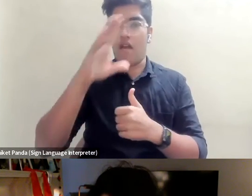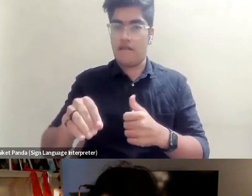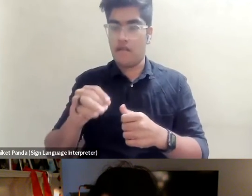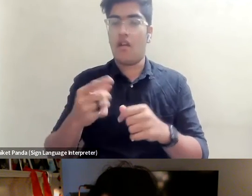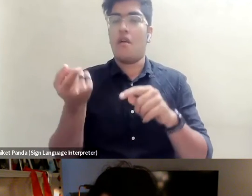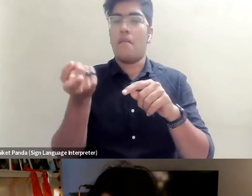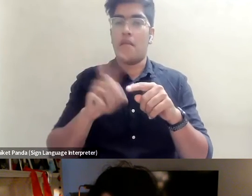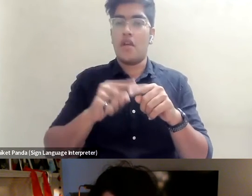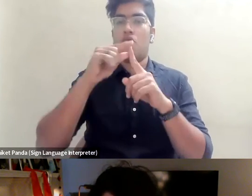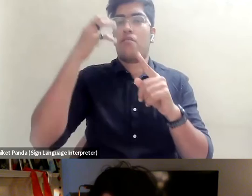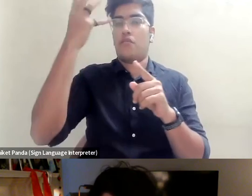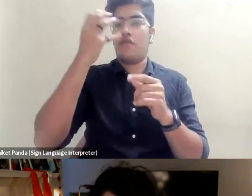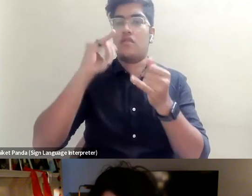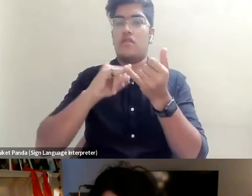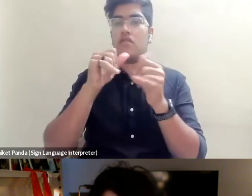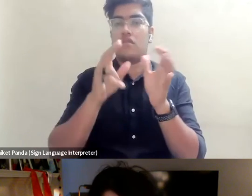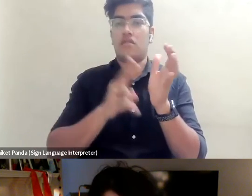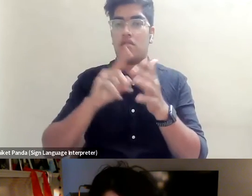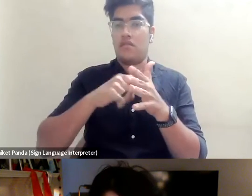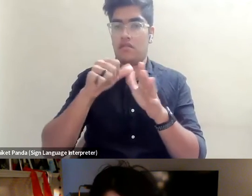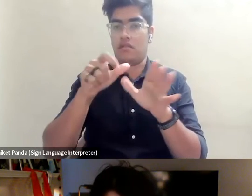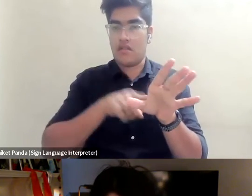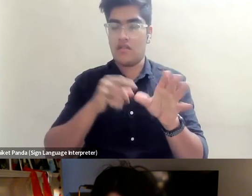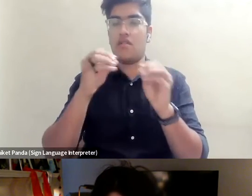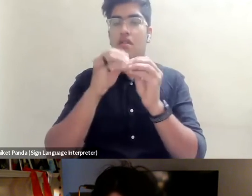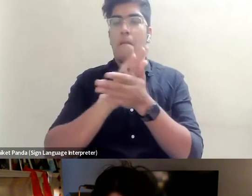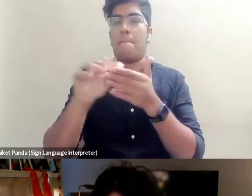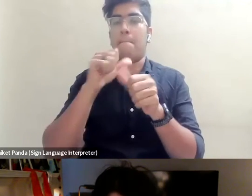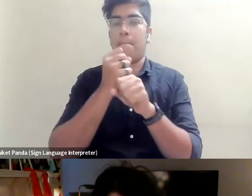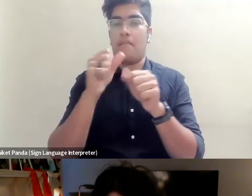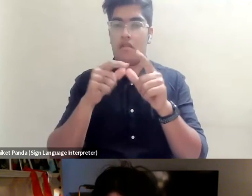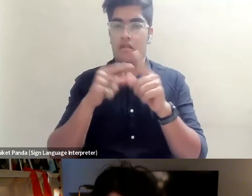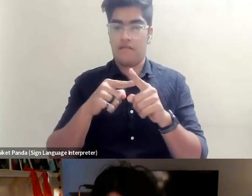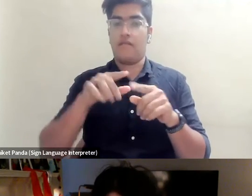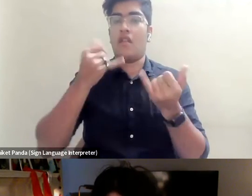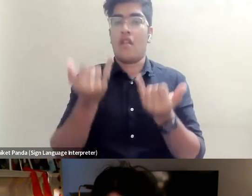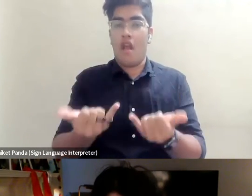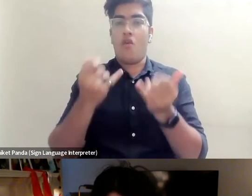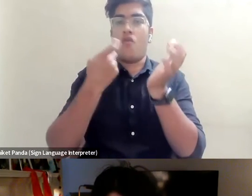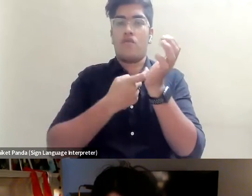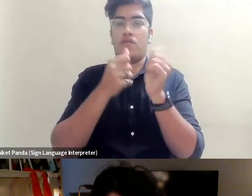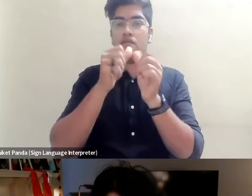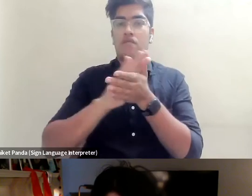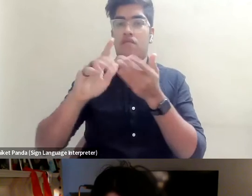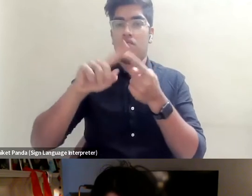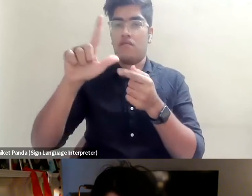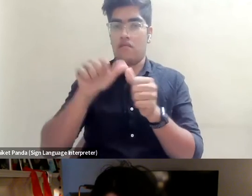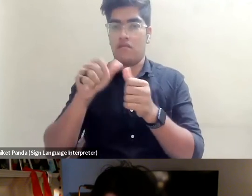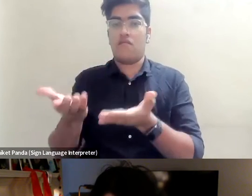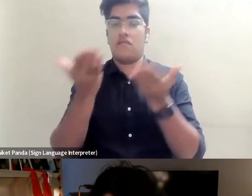that, I will now hand it over to Rahela to take forward the discussion, to start the discussion with Padmini. Thank